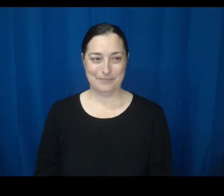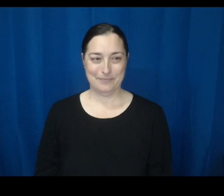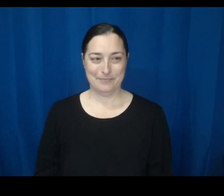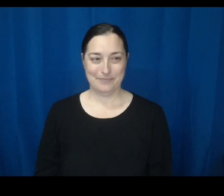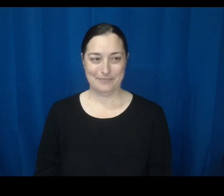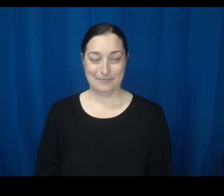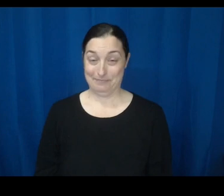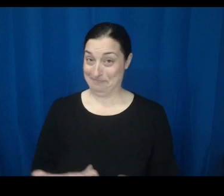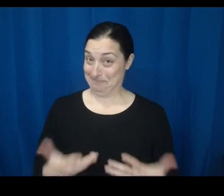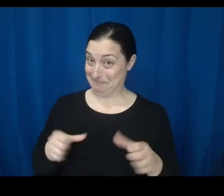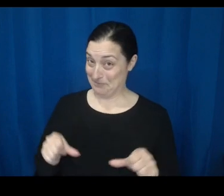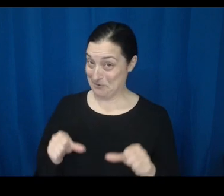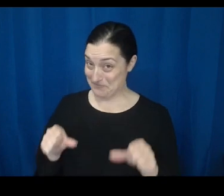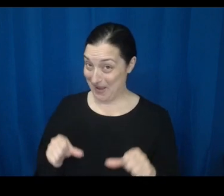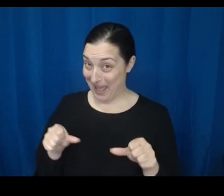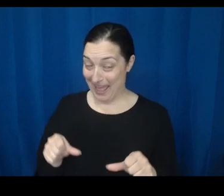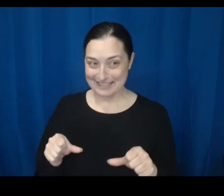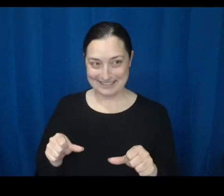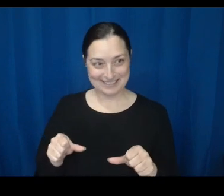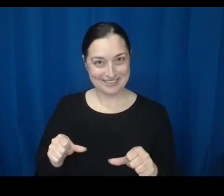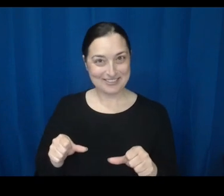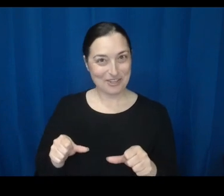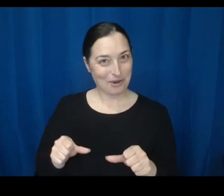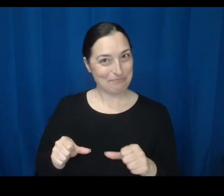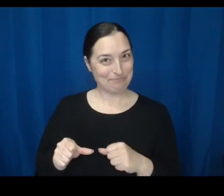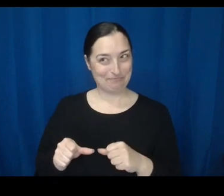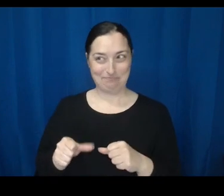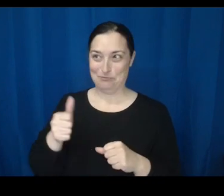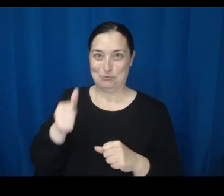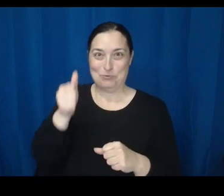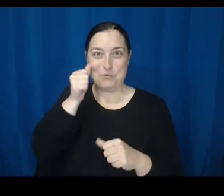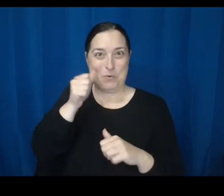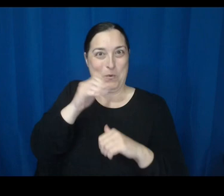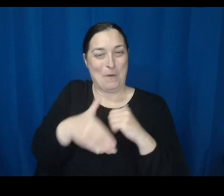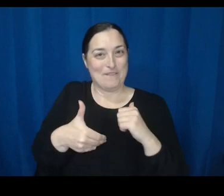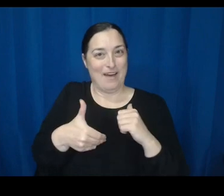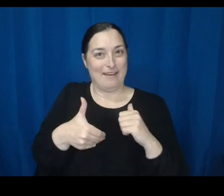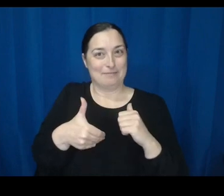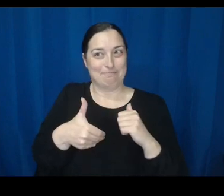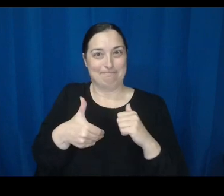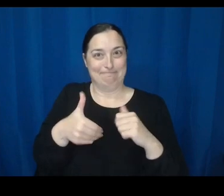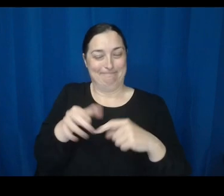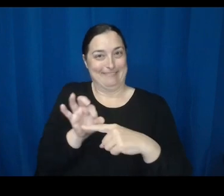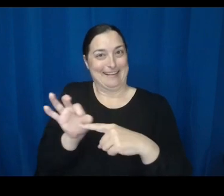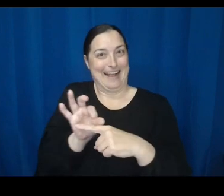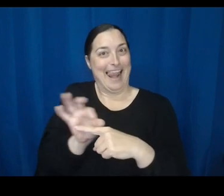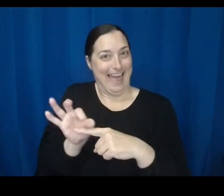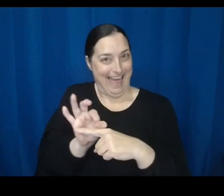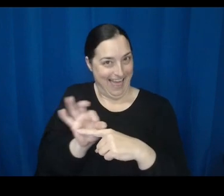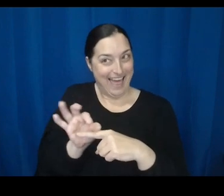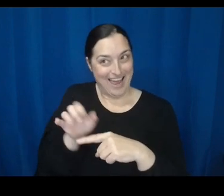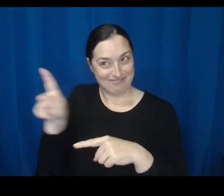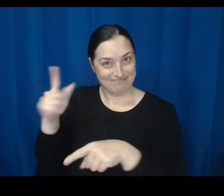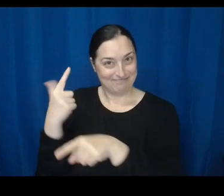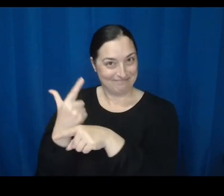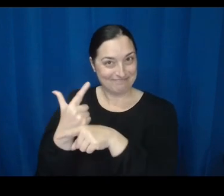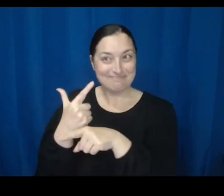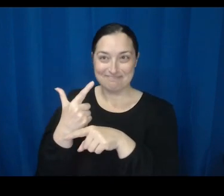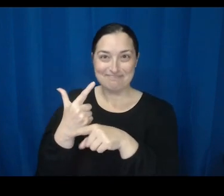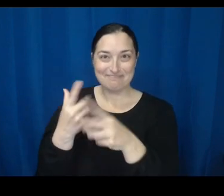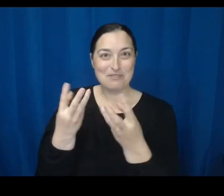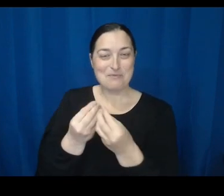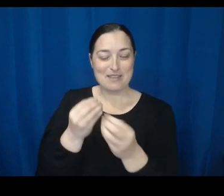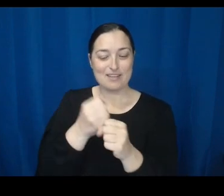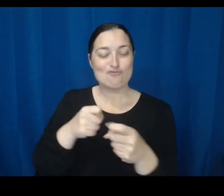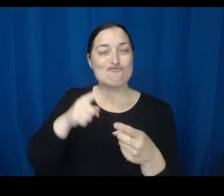All right. So that was great to hear about some of the use of colour that Deborah was introducing us to in terms of Grace's work. And I think it